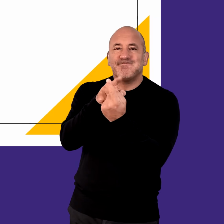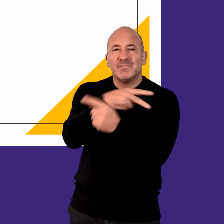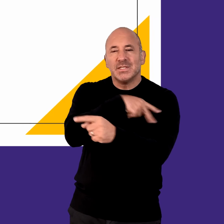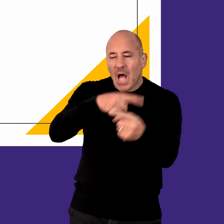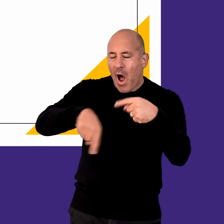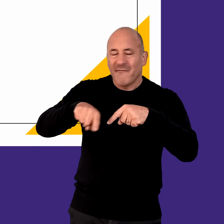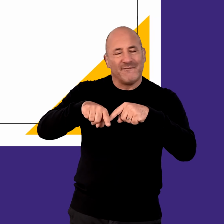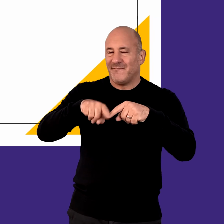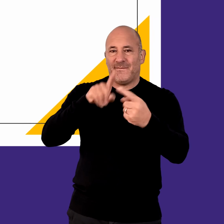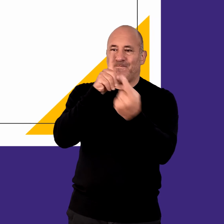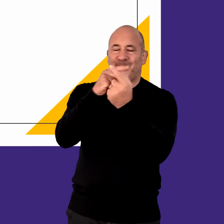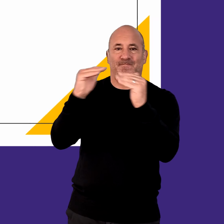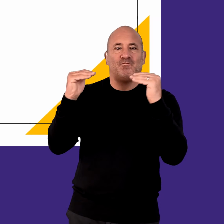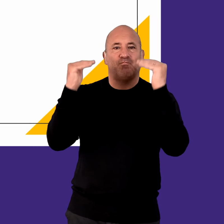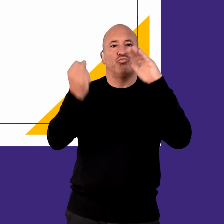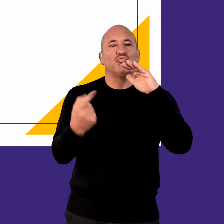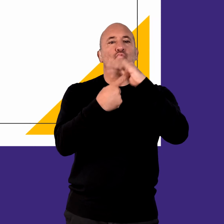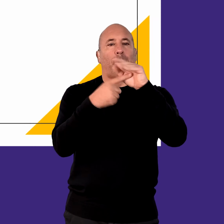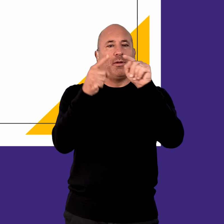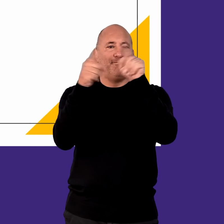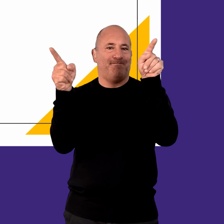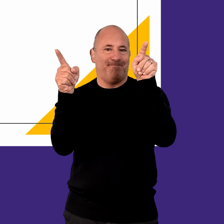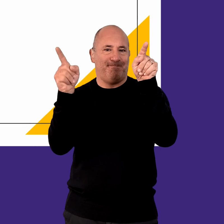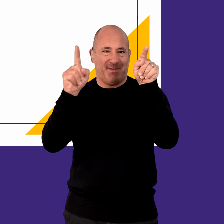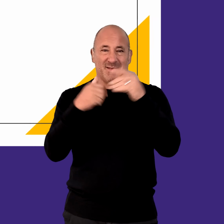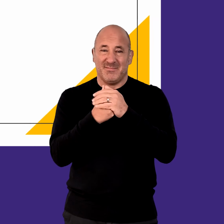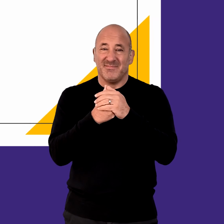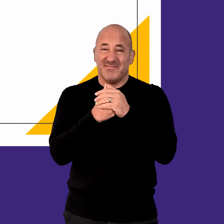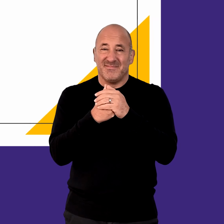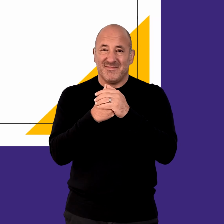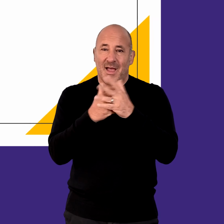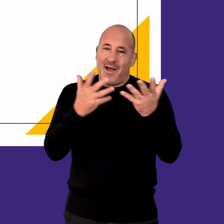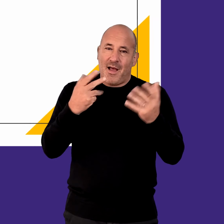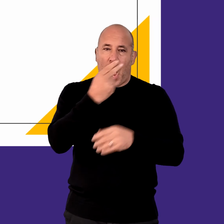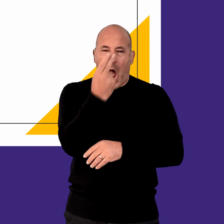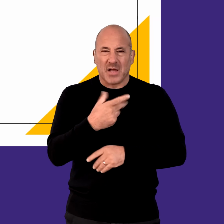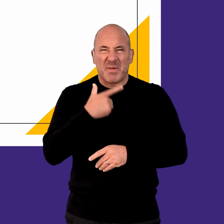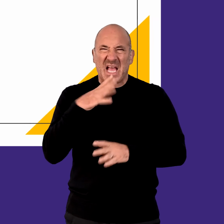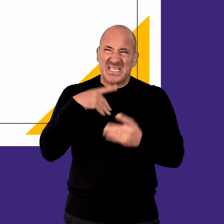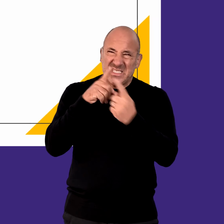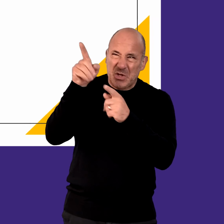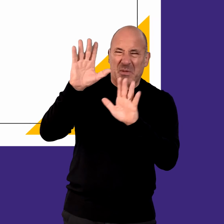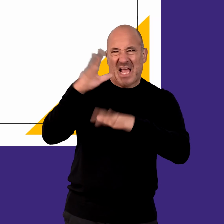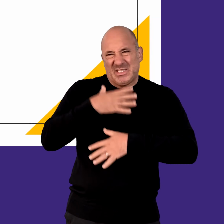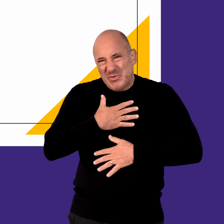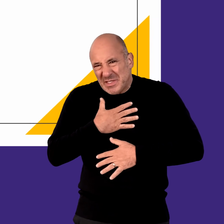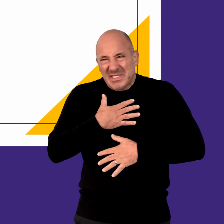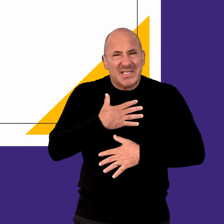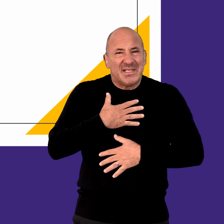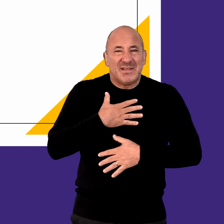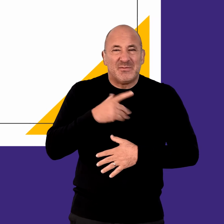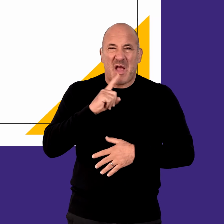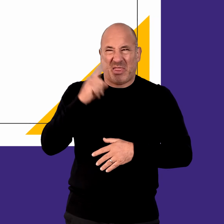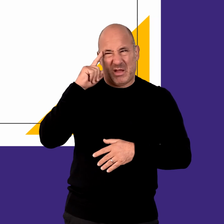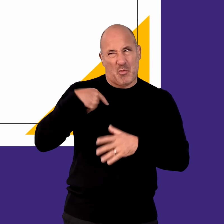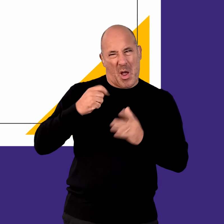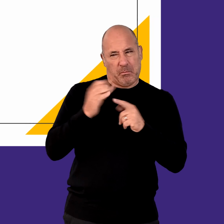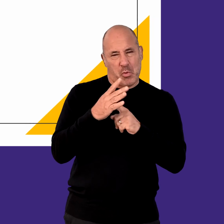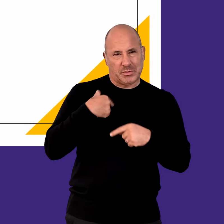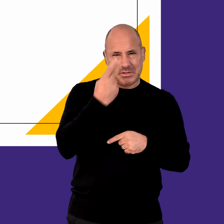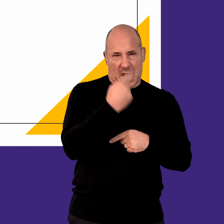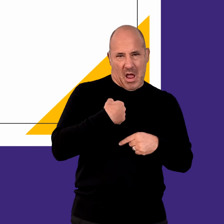And thirdly, we've really learned to go in at the top. And I think sometimes we can be a bit apologetic in the arts.